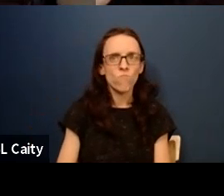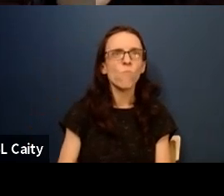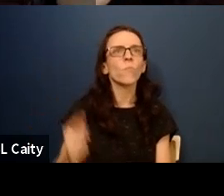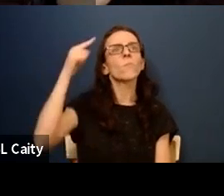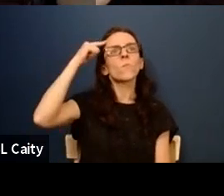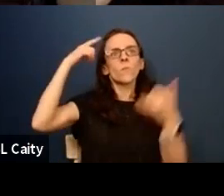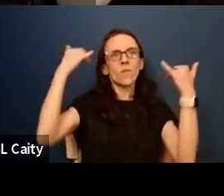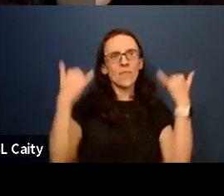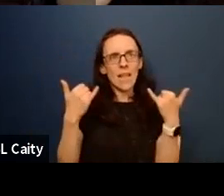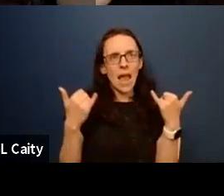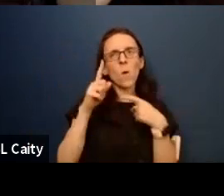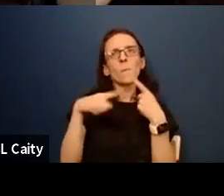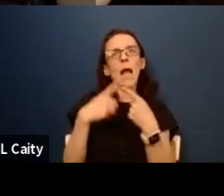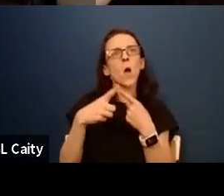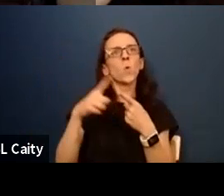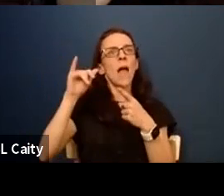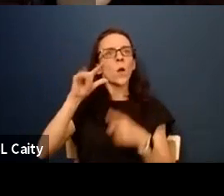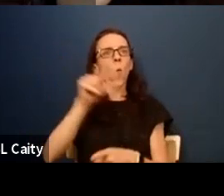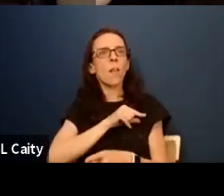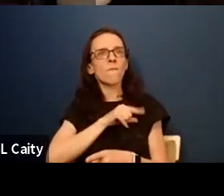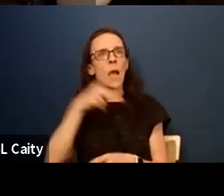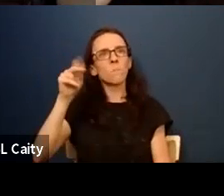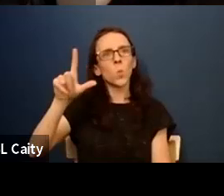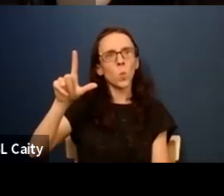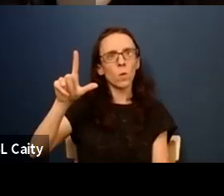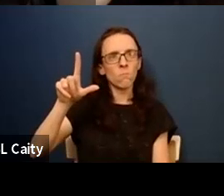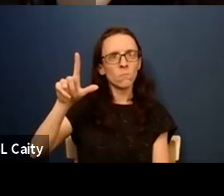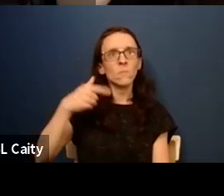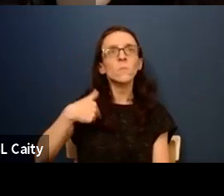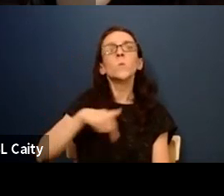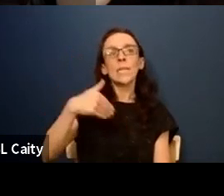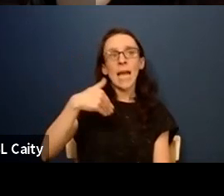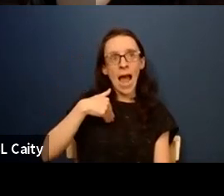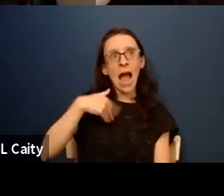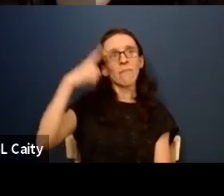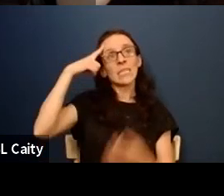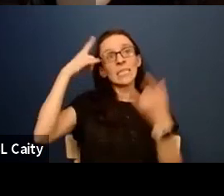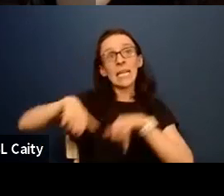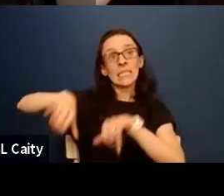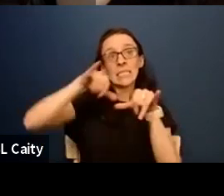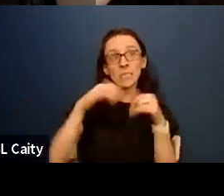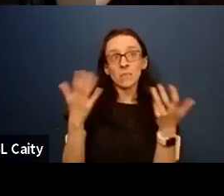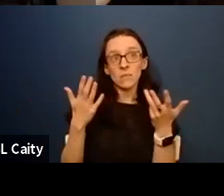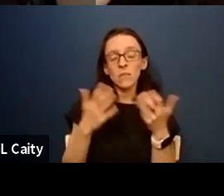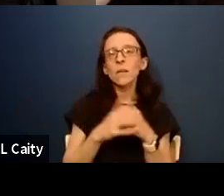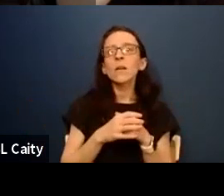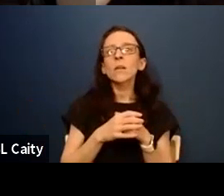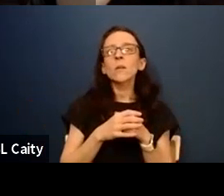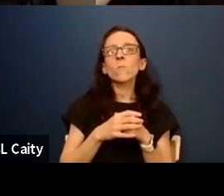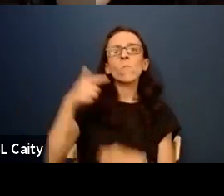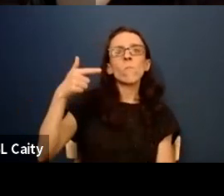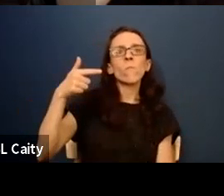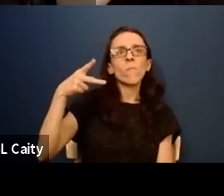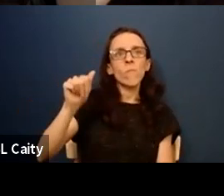upstream to the qualifying pool, where we have consensus is with respect to